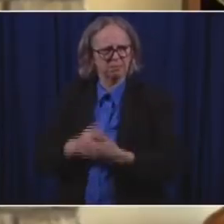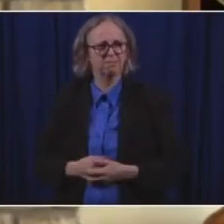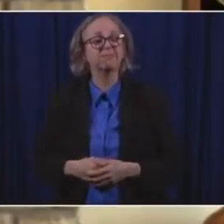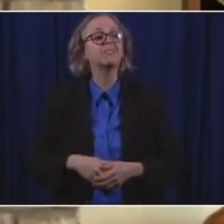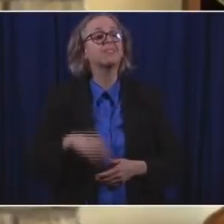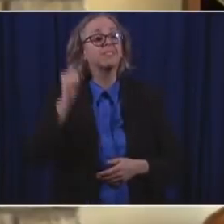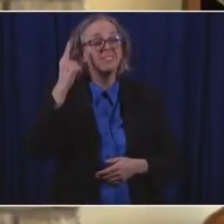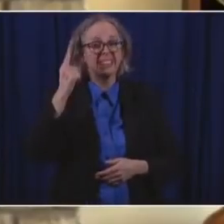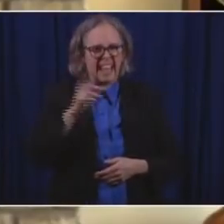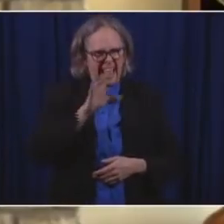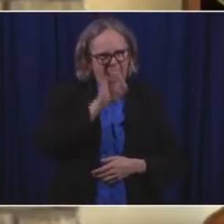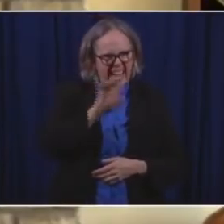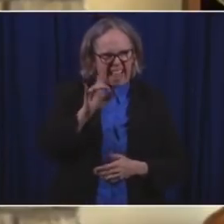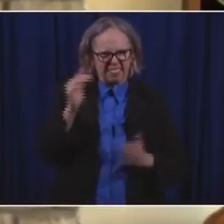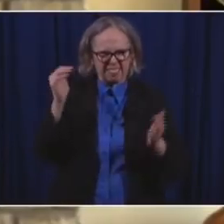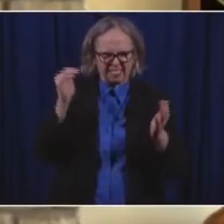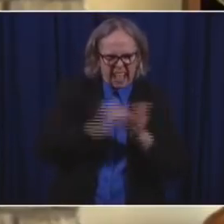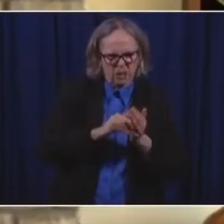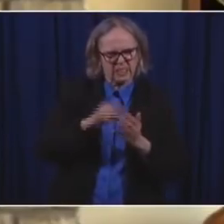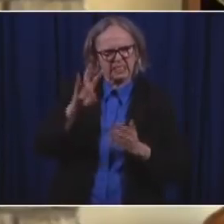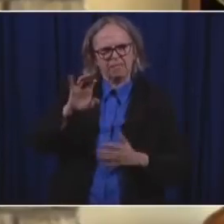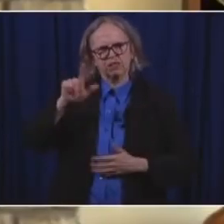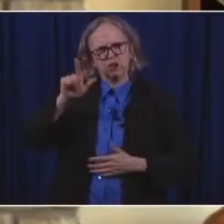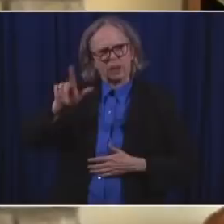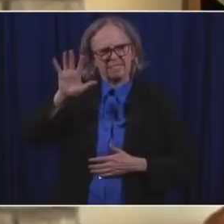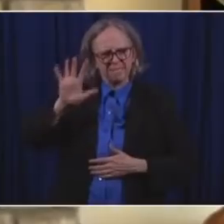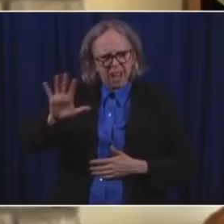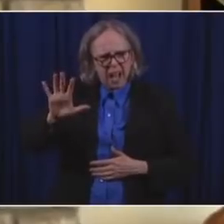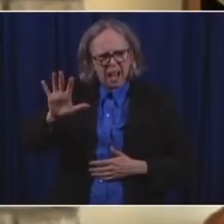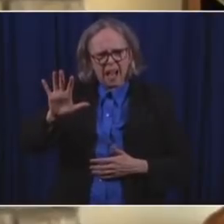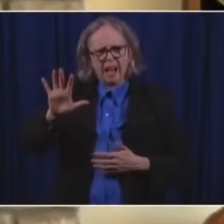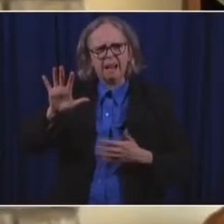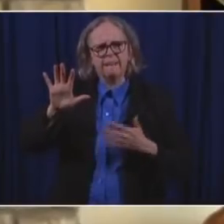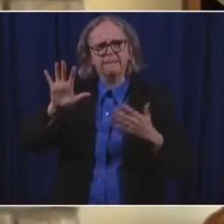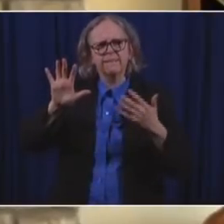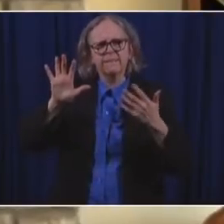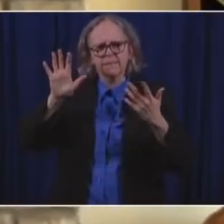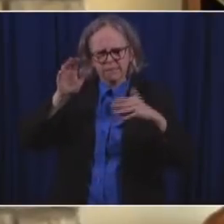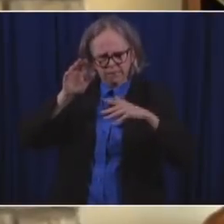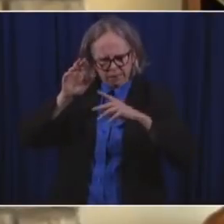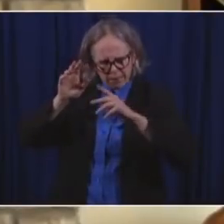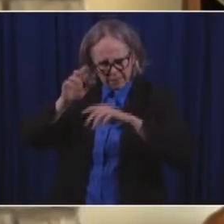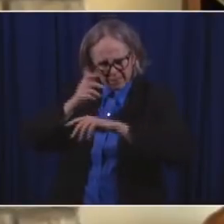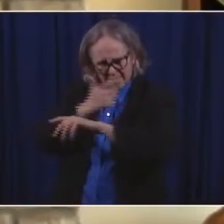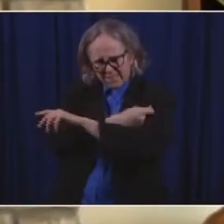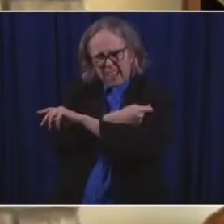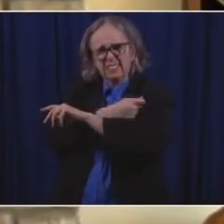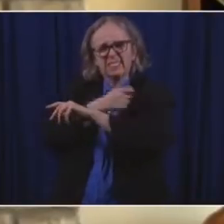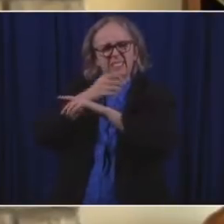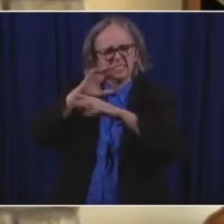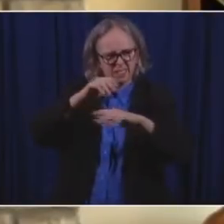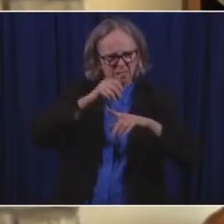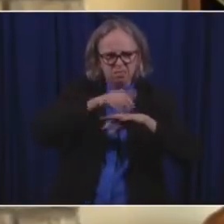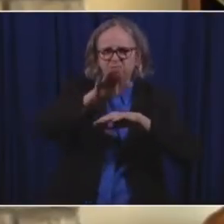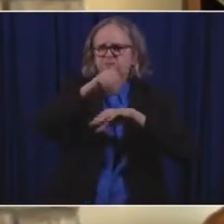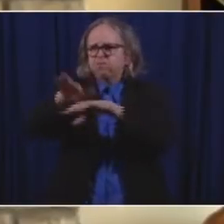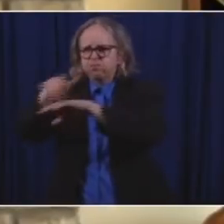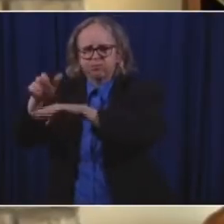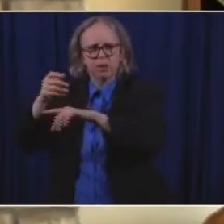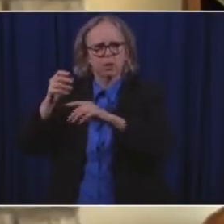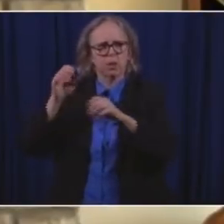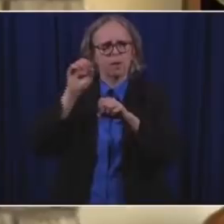88,725 that will go to Walgreens and CVS to go to congregate care